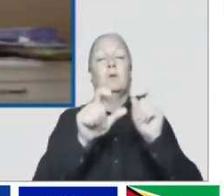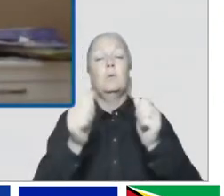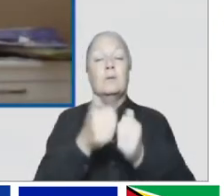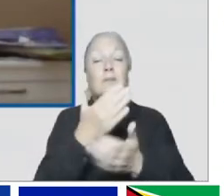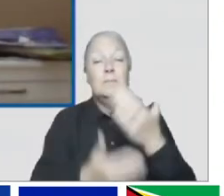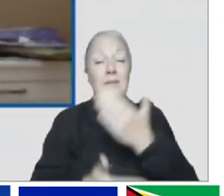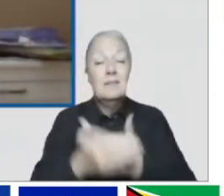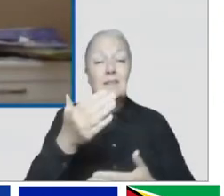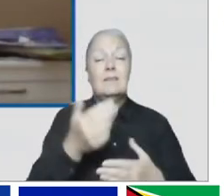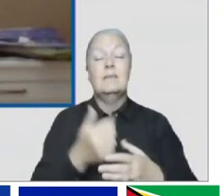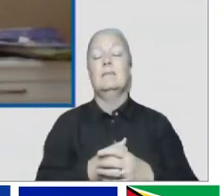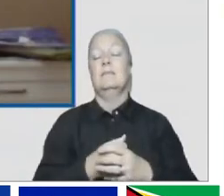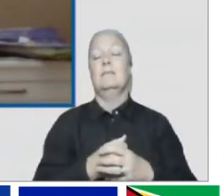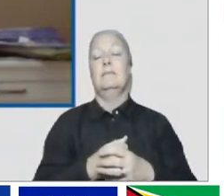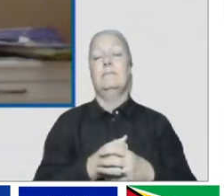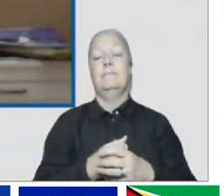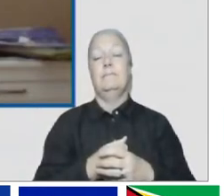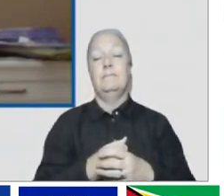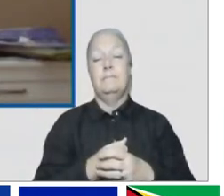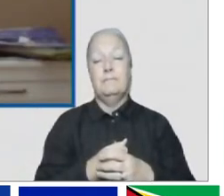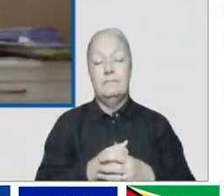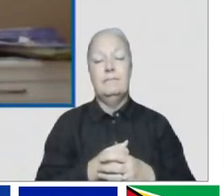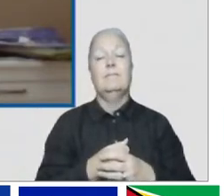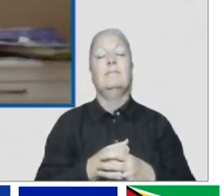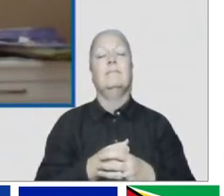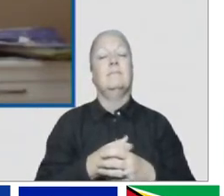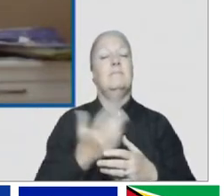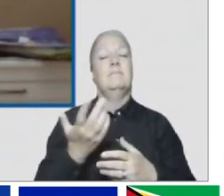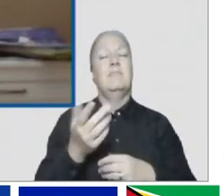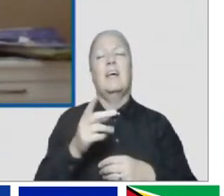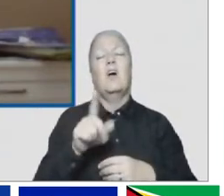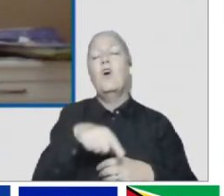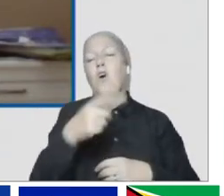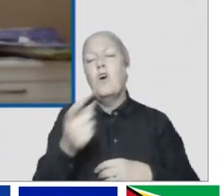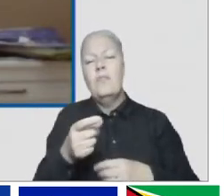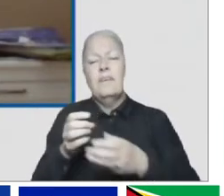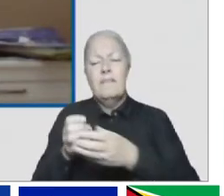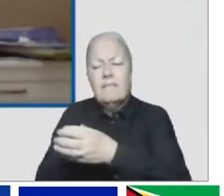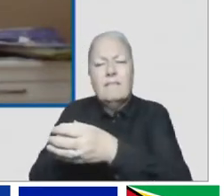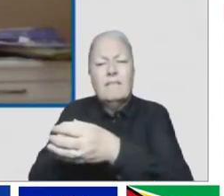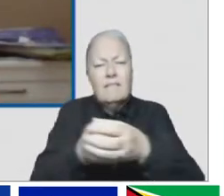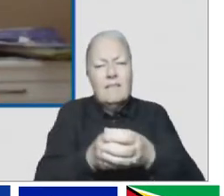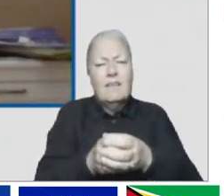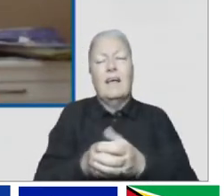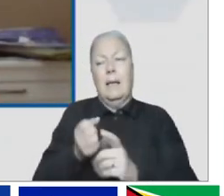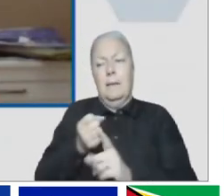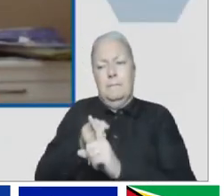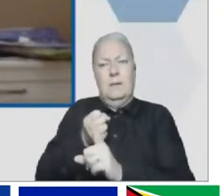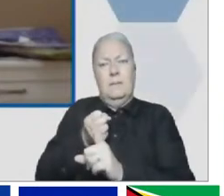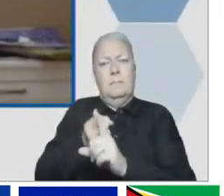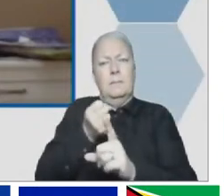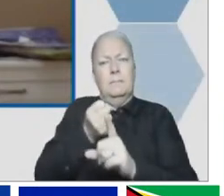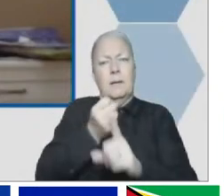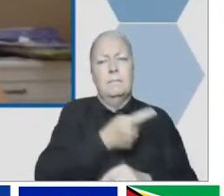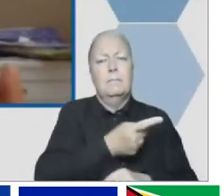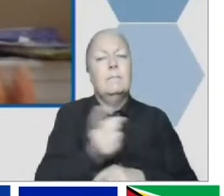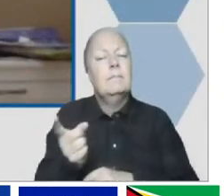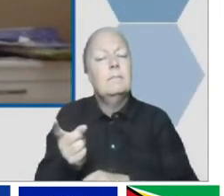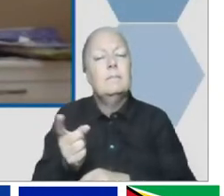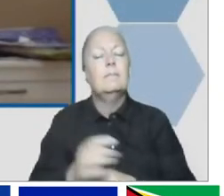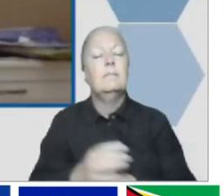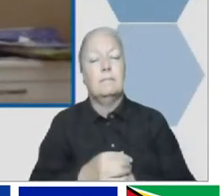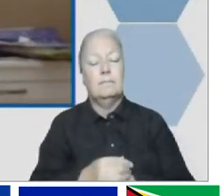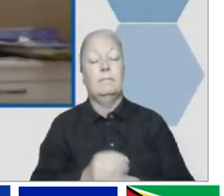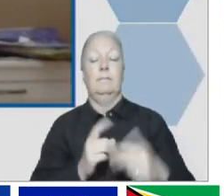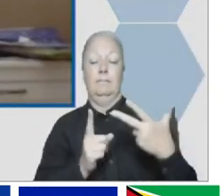the elderly population, they were disproportionately impacted, as it happens with most of the disasters. And number three, that we could actually very